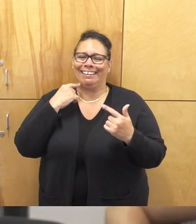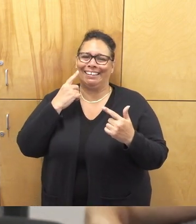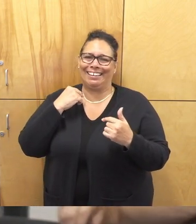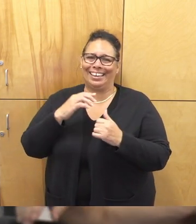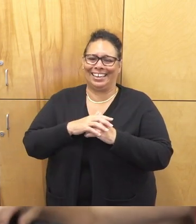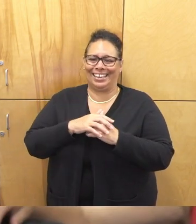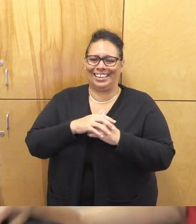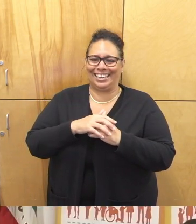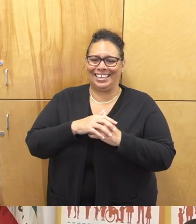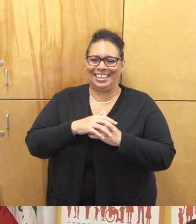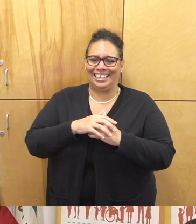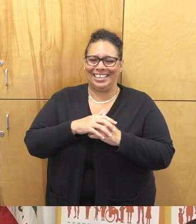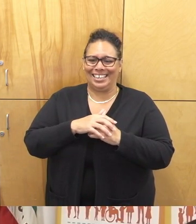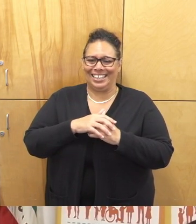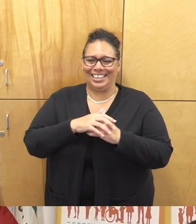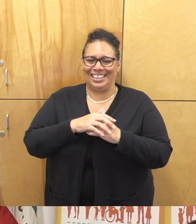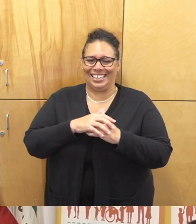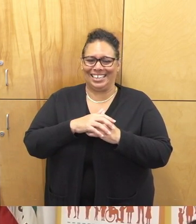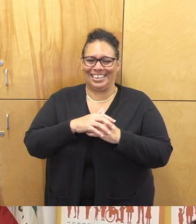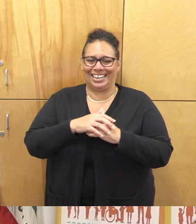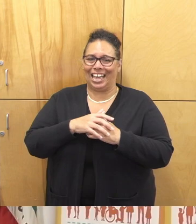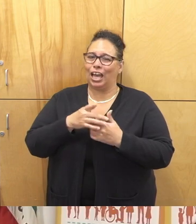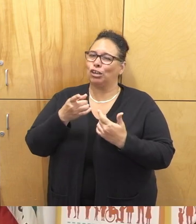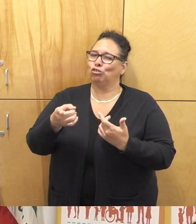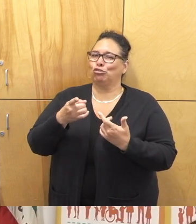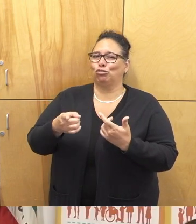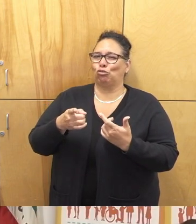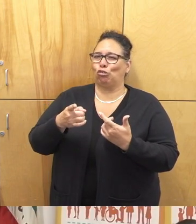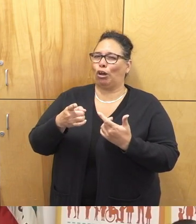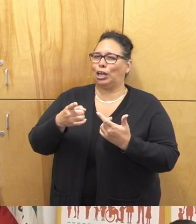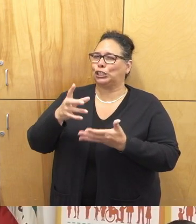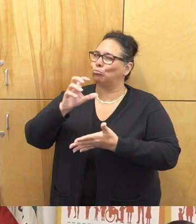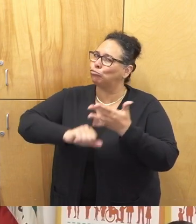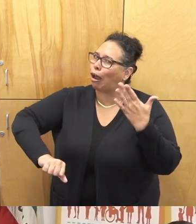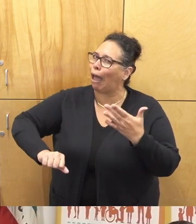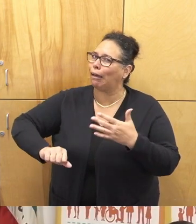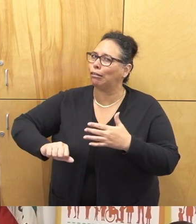Did you charge me for the 3 minutes for saying hello to Suarez?